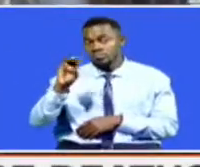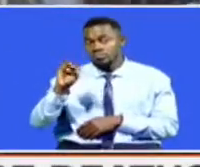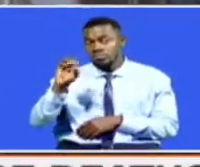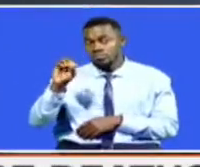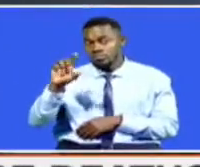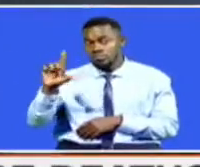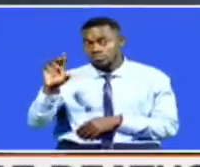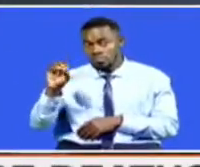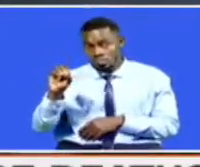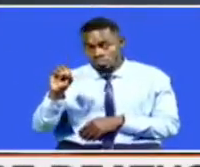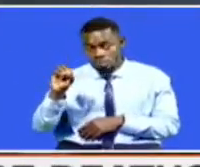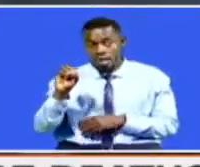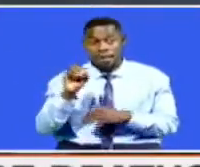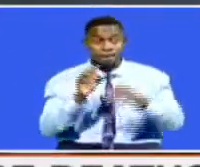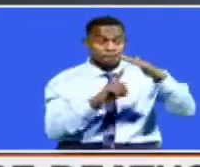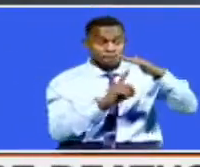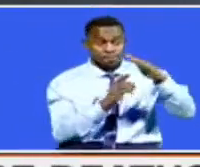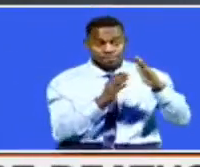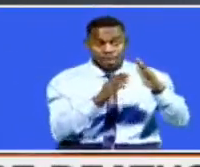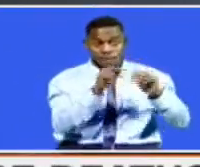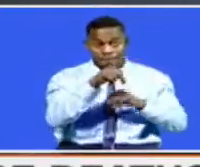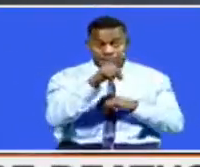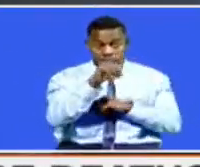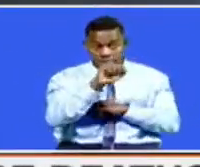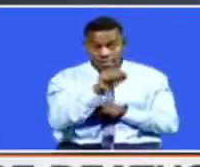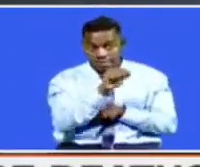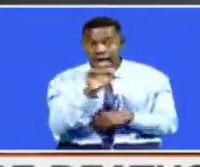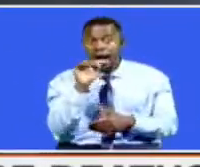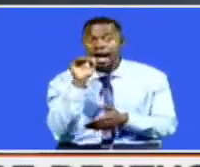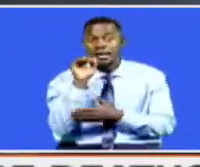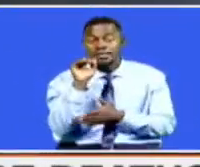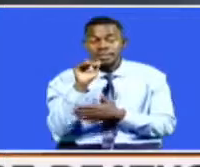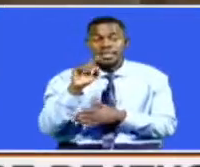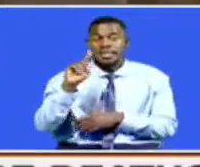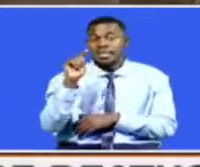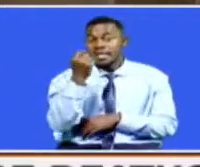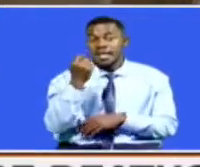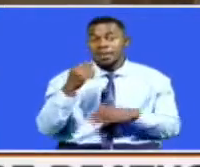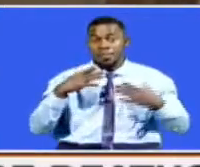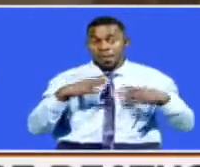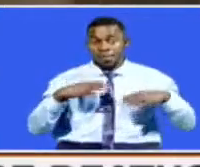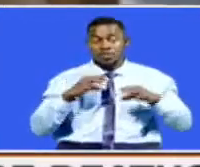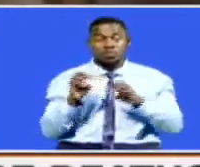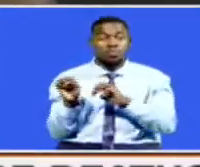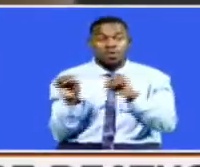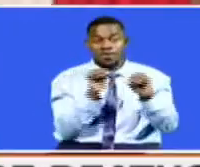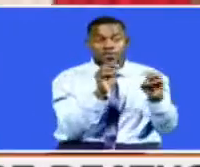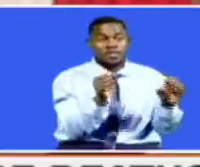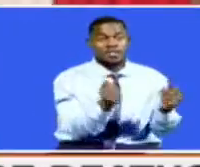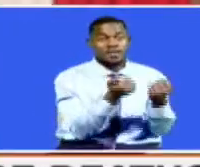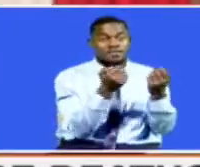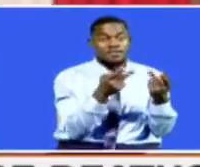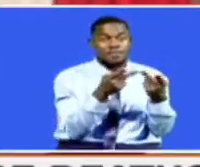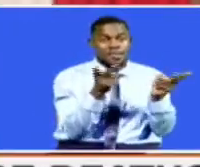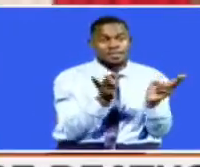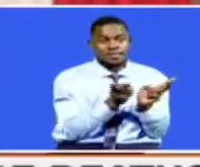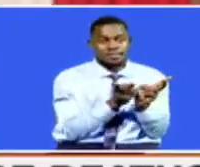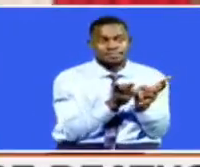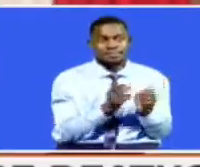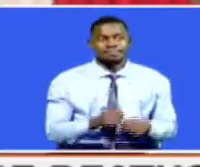and urged county governments to collaborate with the national government in ensuring the safety of Kenyans. We